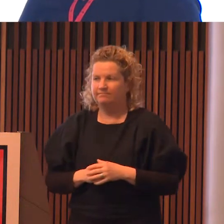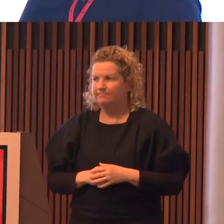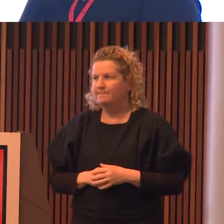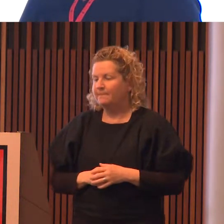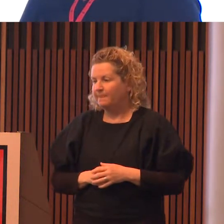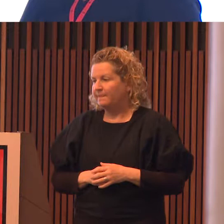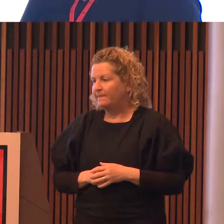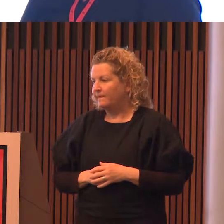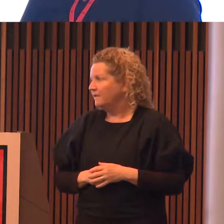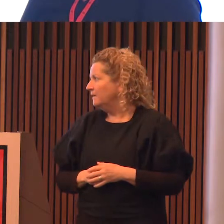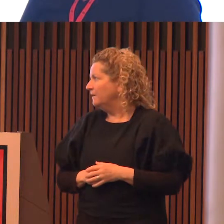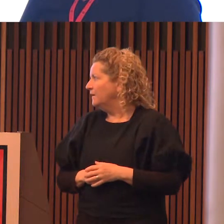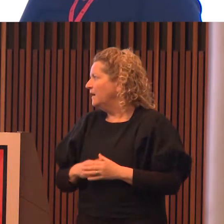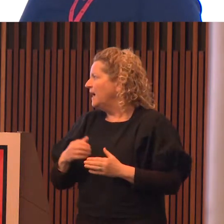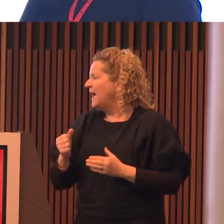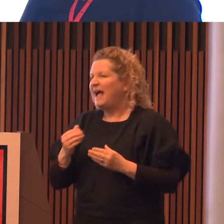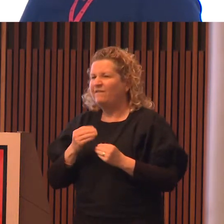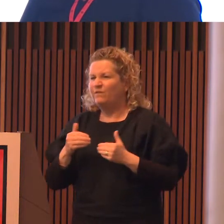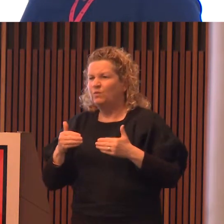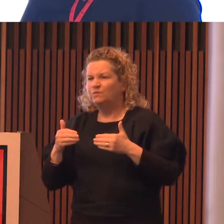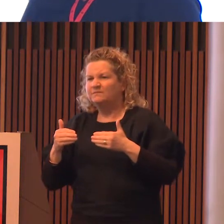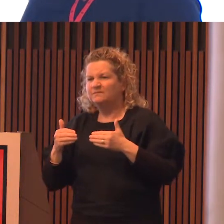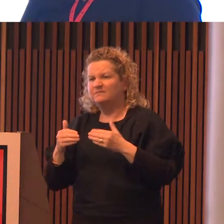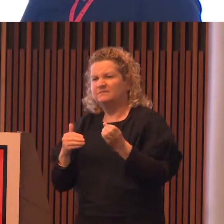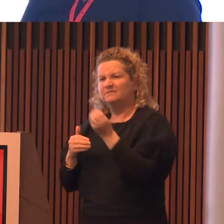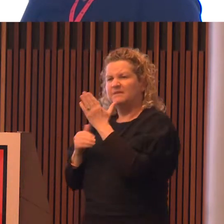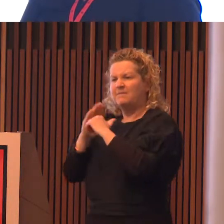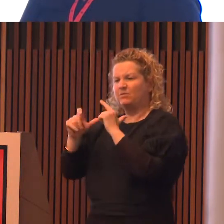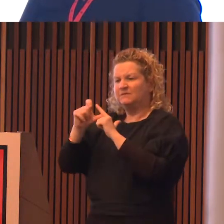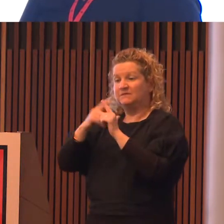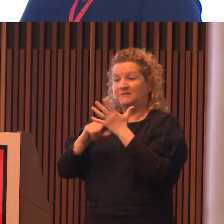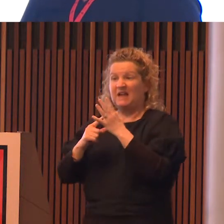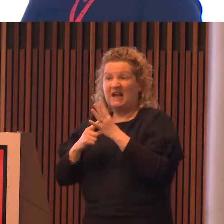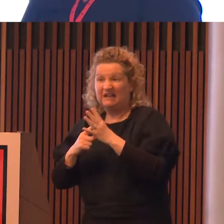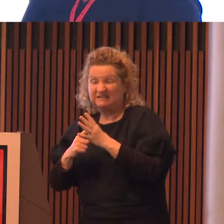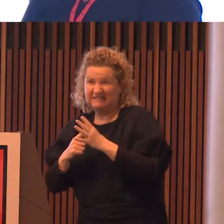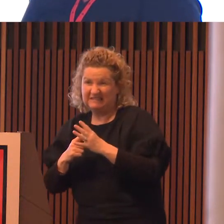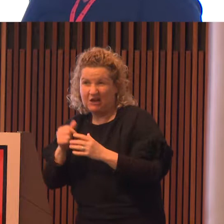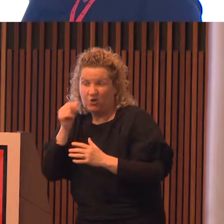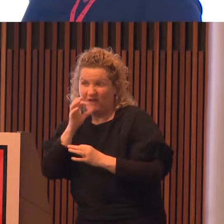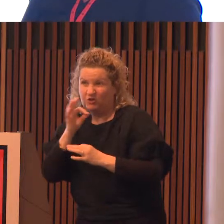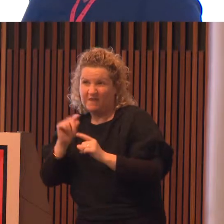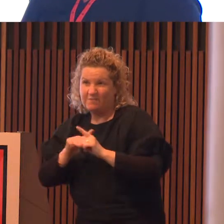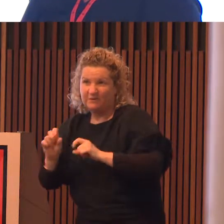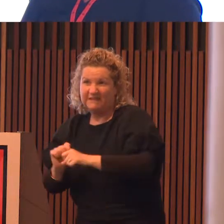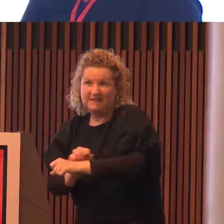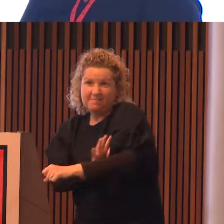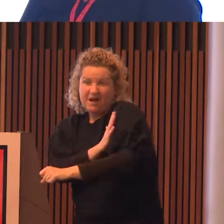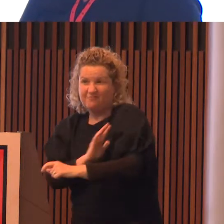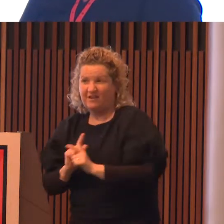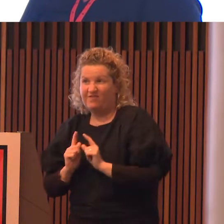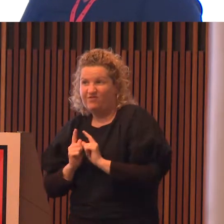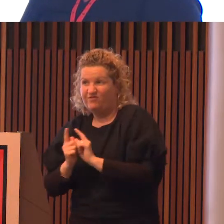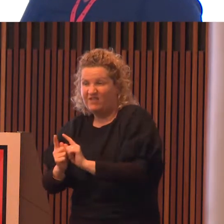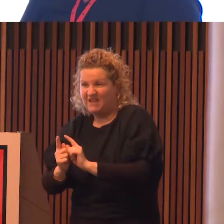I've got a few slides about data, but I know they're not the most inspiring thing, and